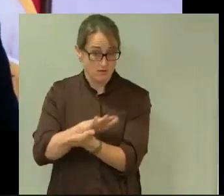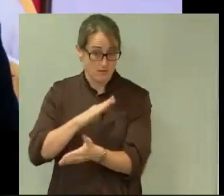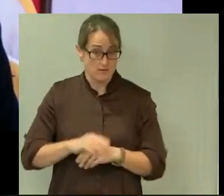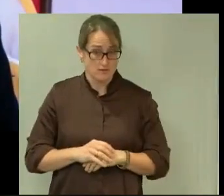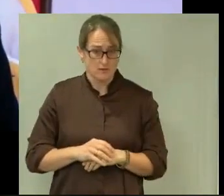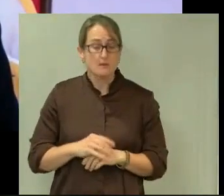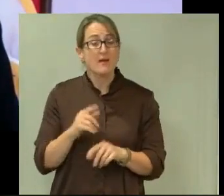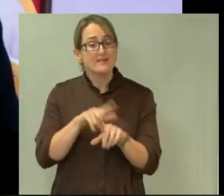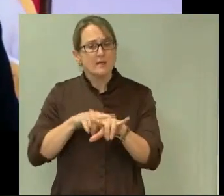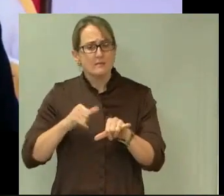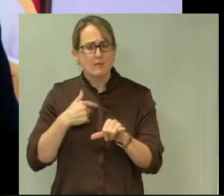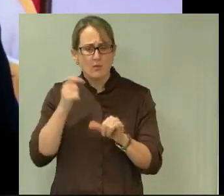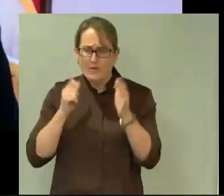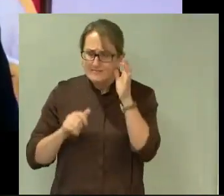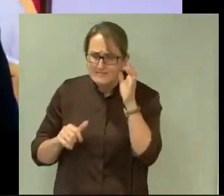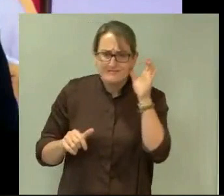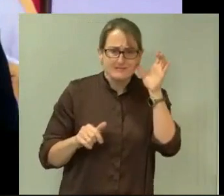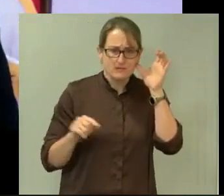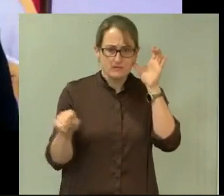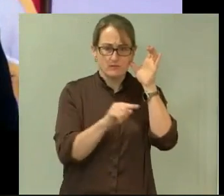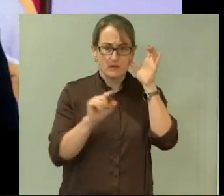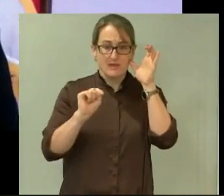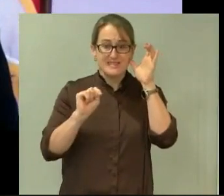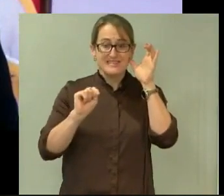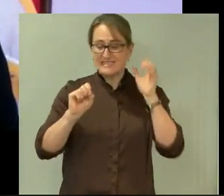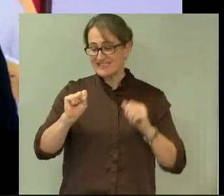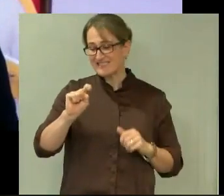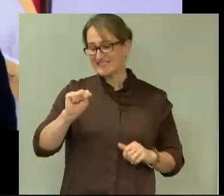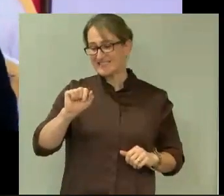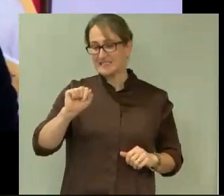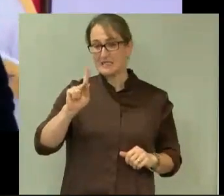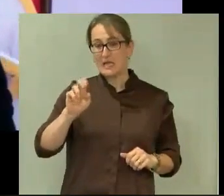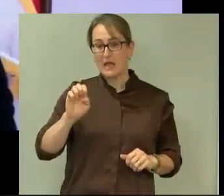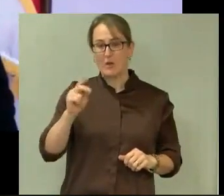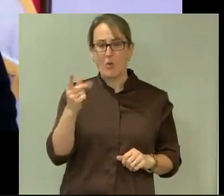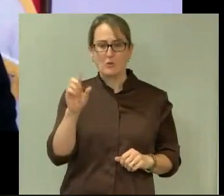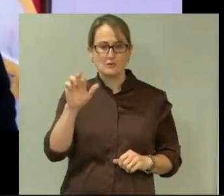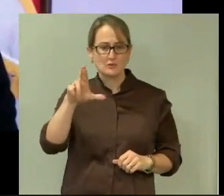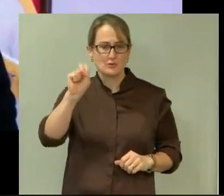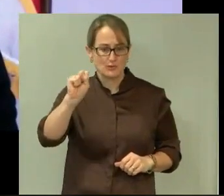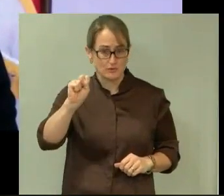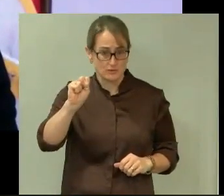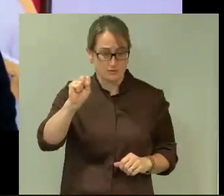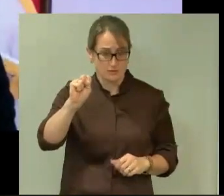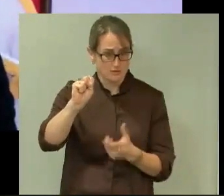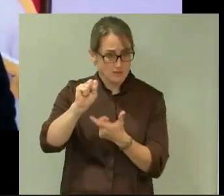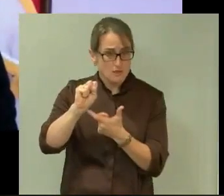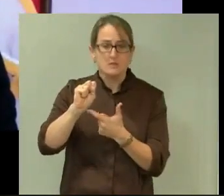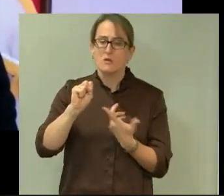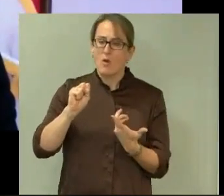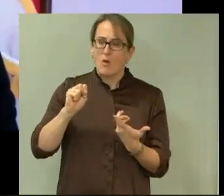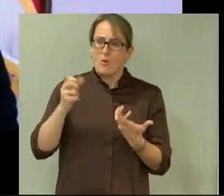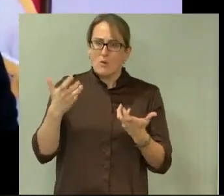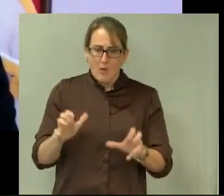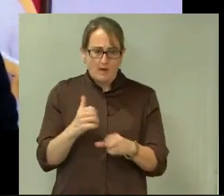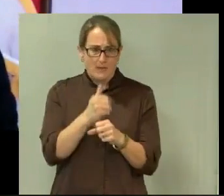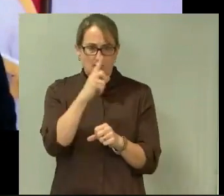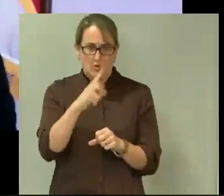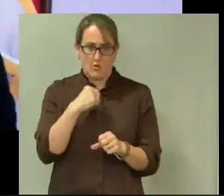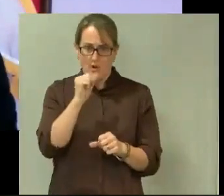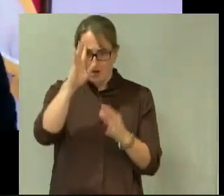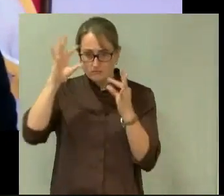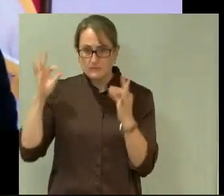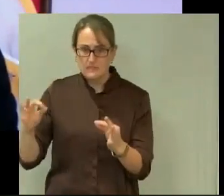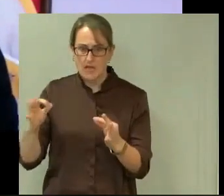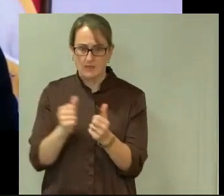our stakeholders, from school districts, so that our guidance doesn't go past those that we intend to serve. And so I know many of